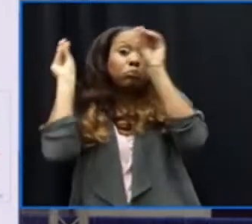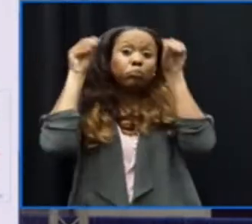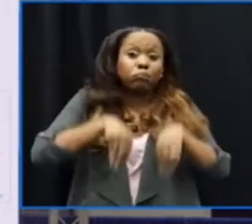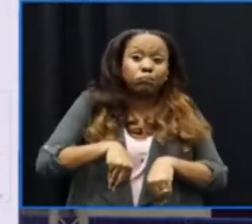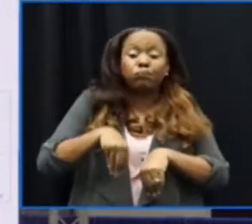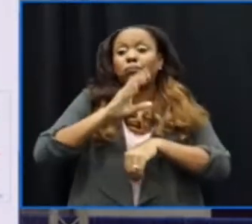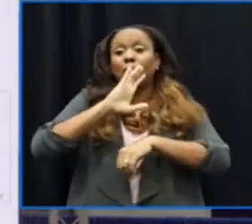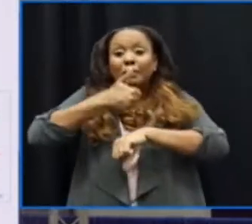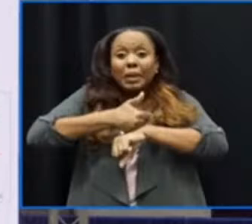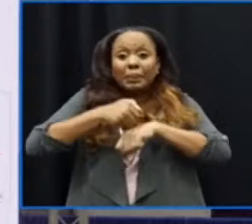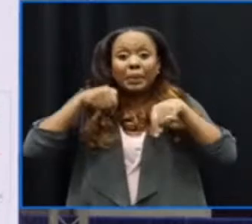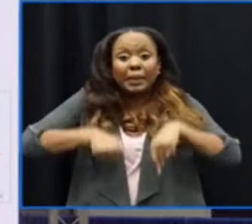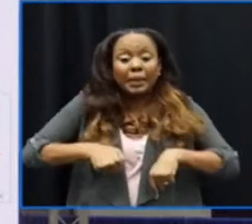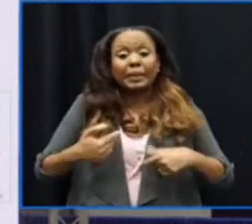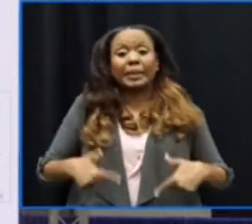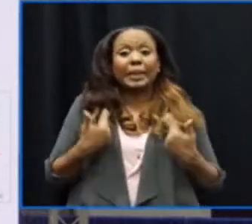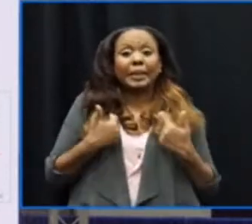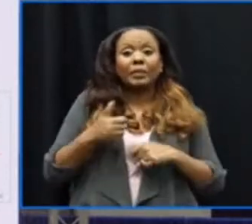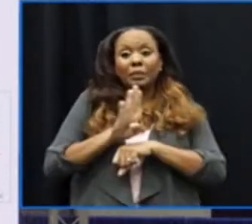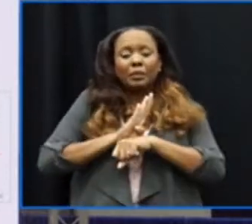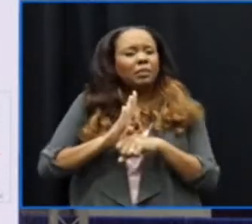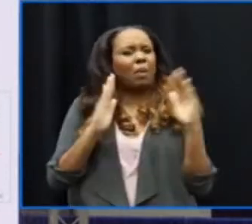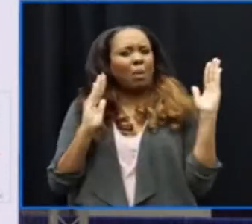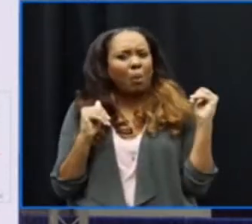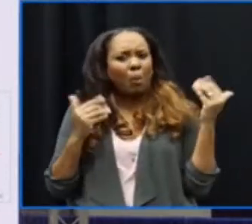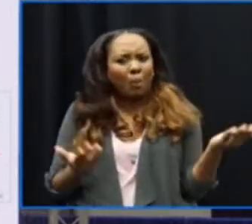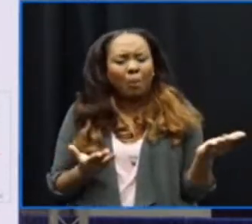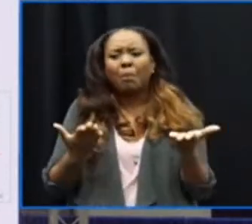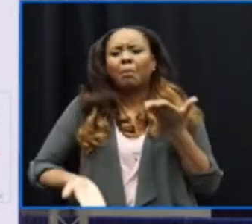descendants of Barbadians, or foreign investments to